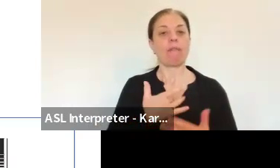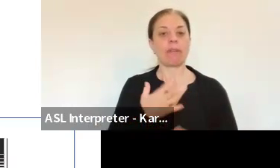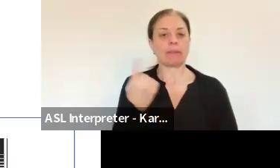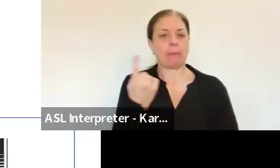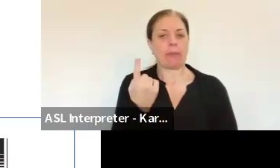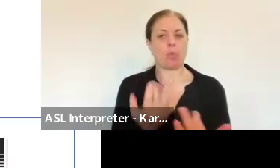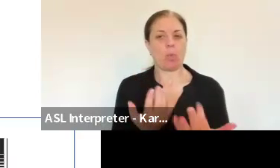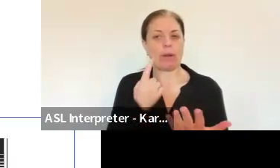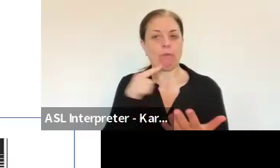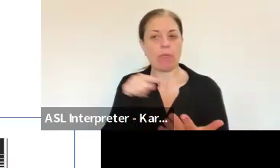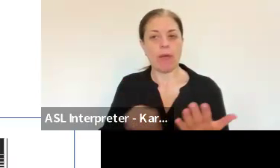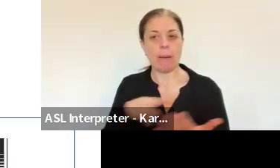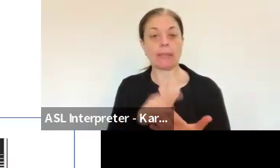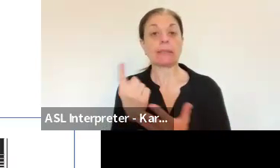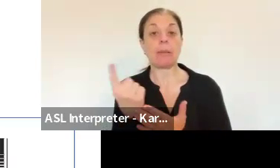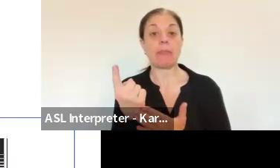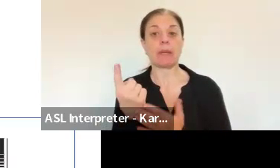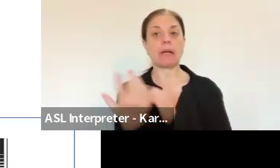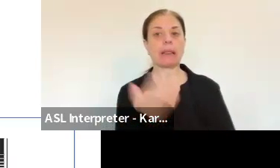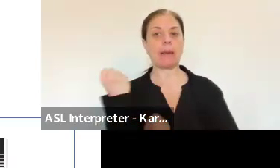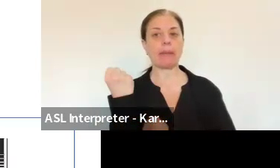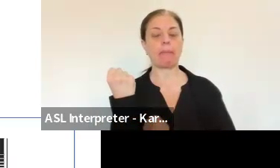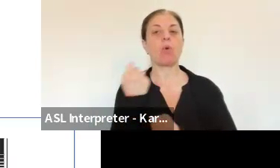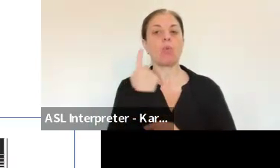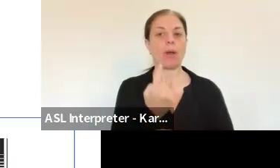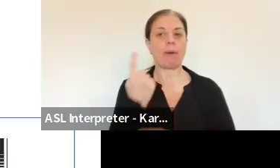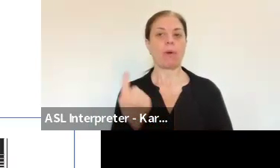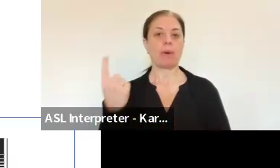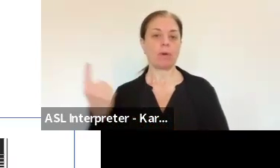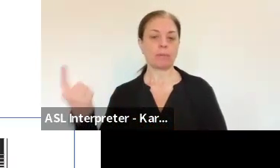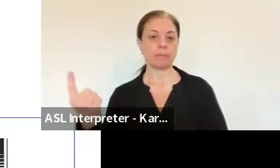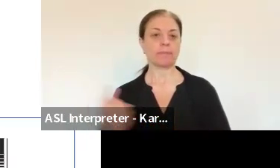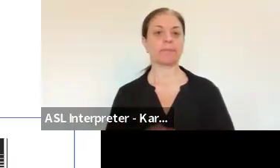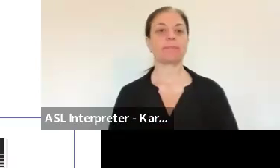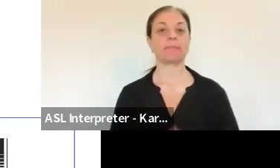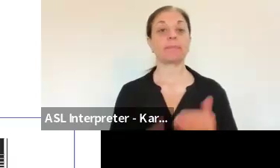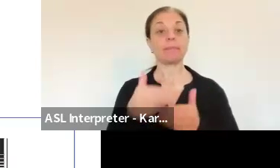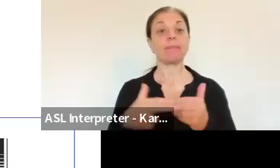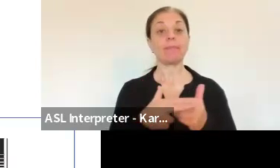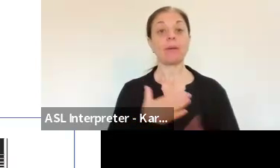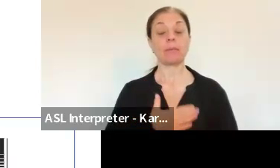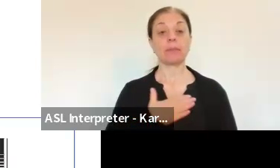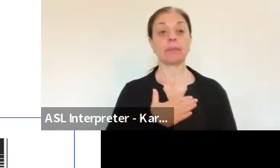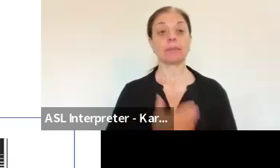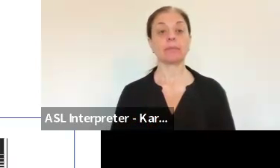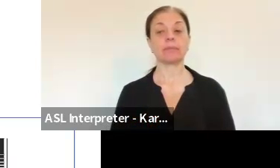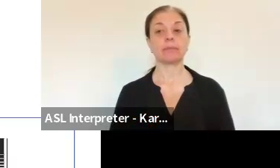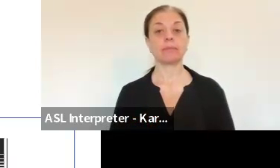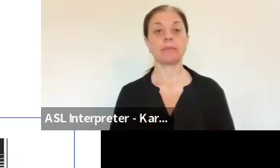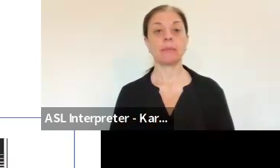for them, and that something has come to claim them, one by one. Next slide, please.